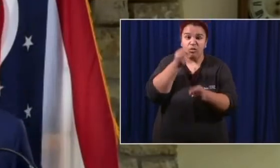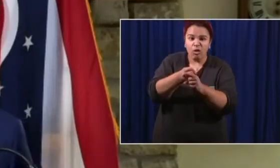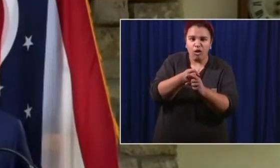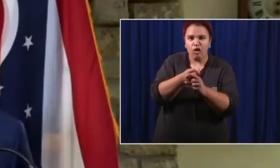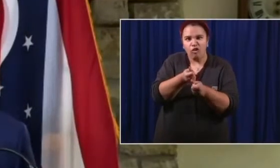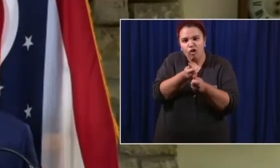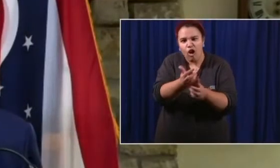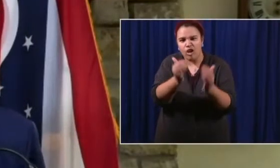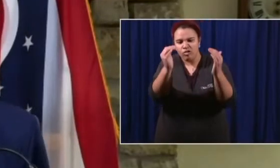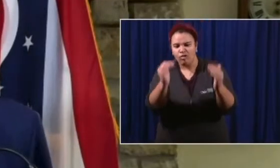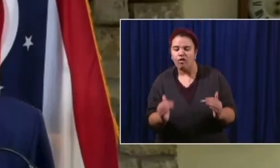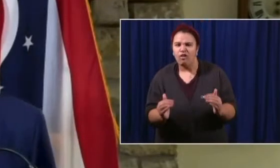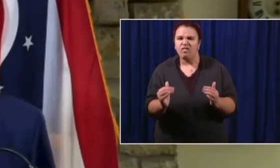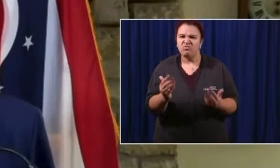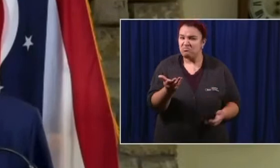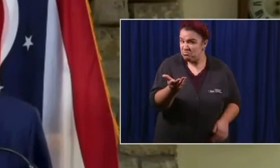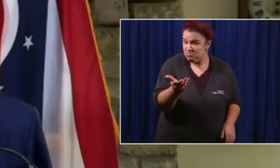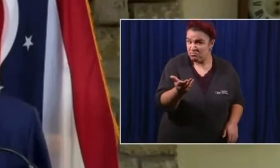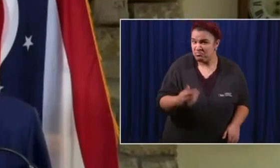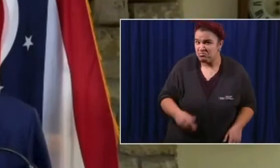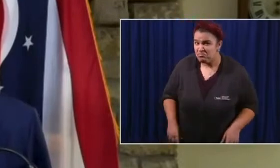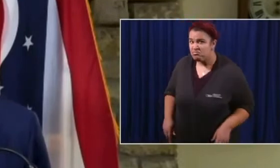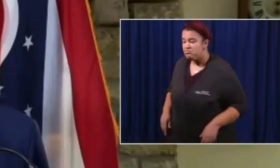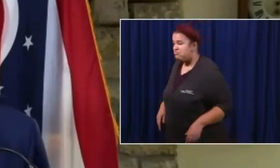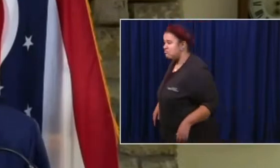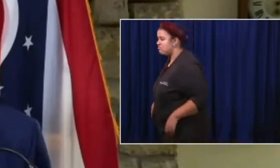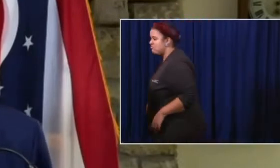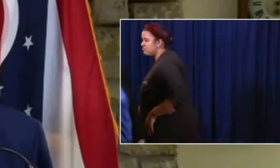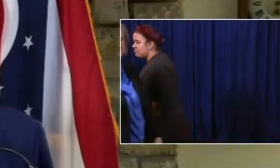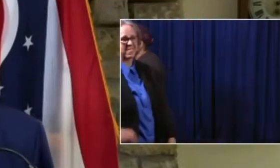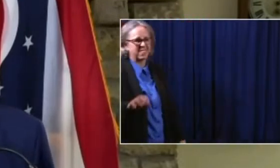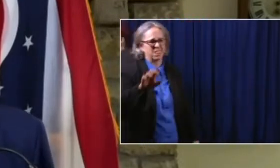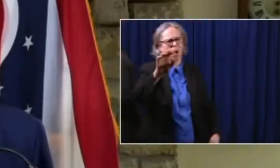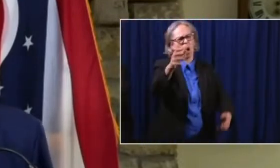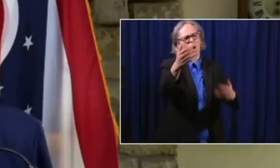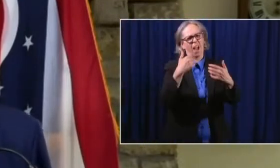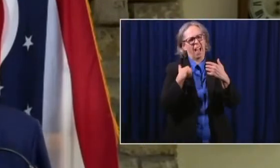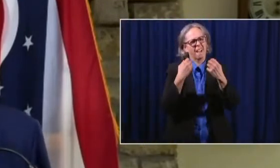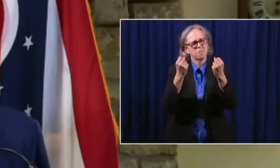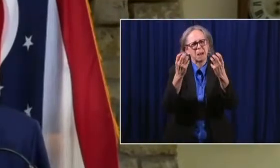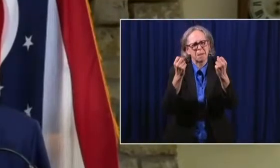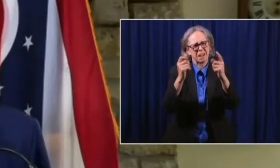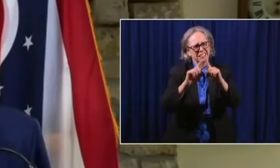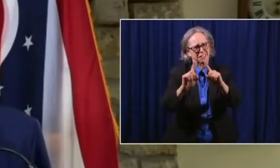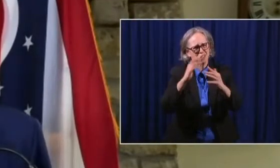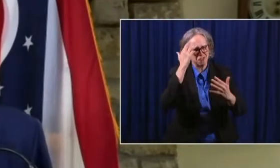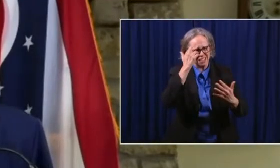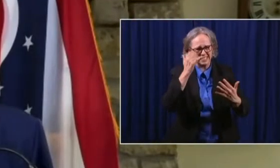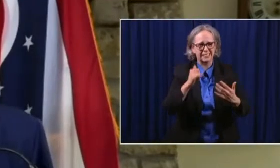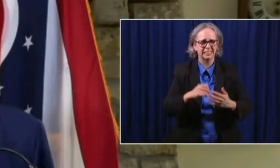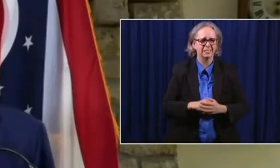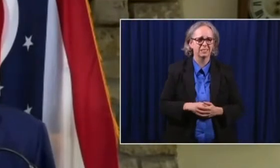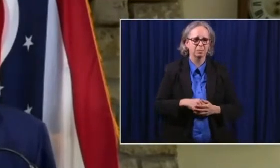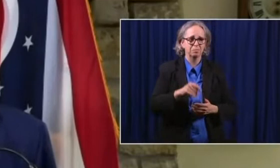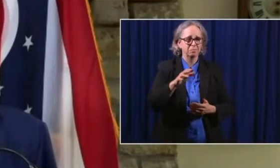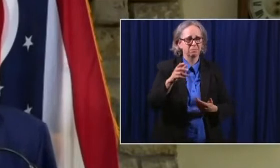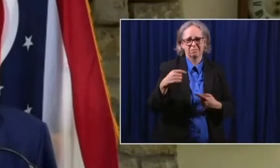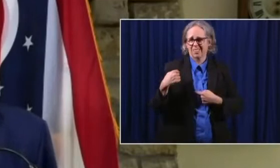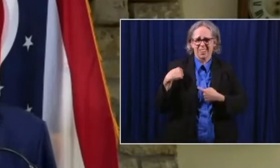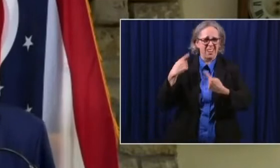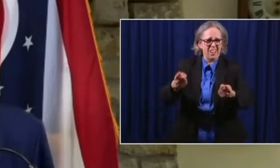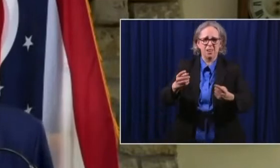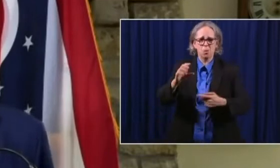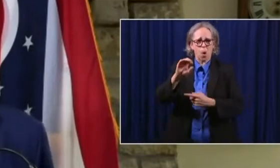this is not the entire reason, but as you know, Ohio has never been red hot. At